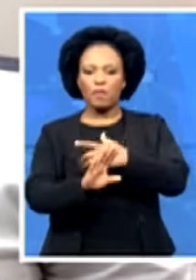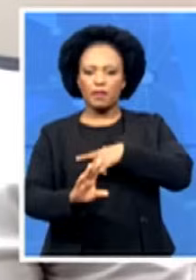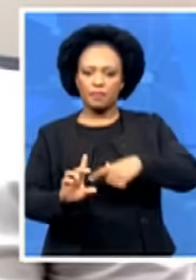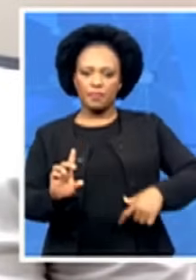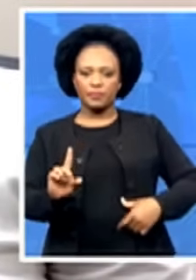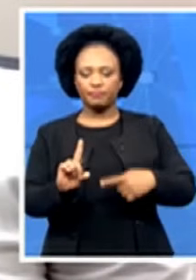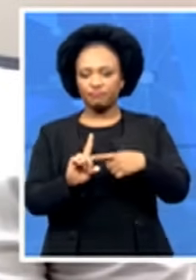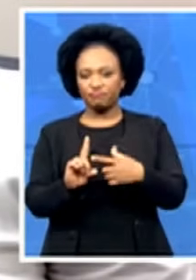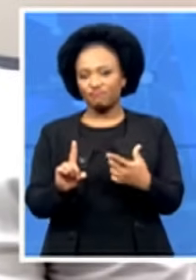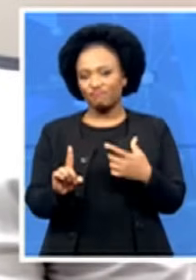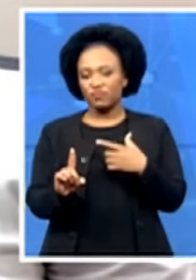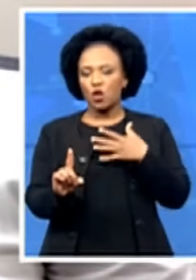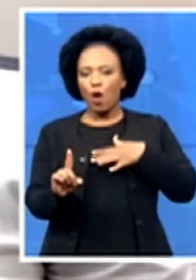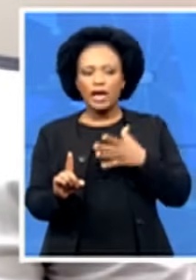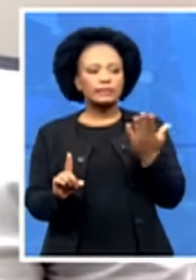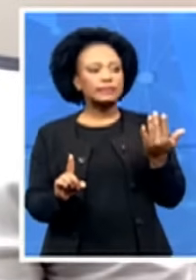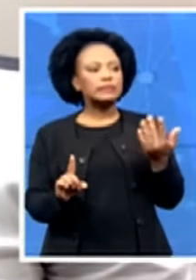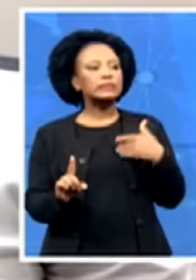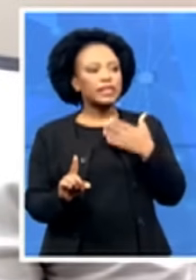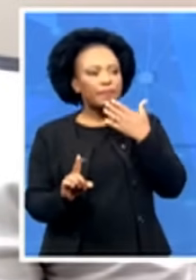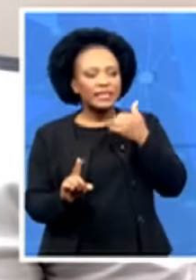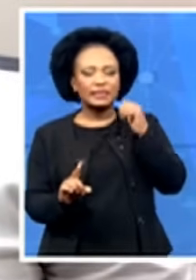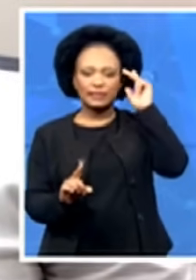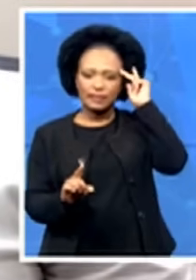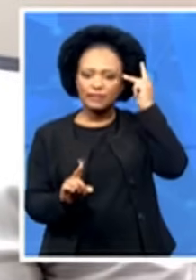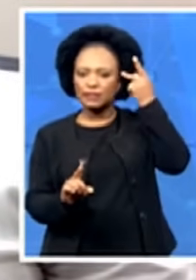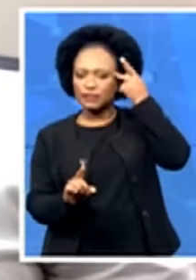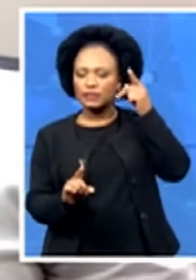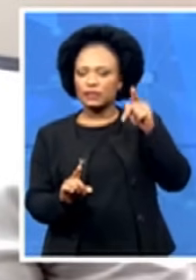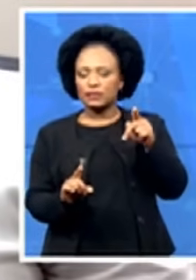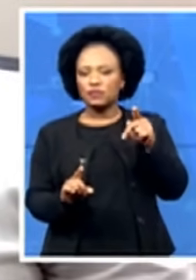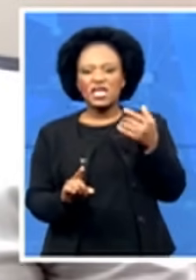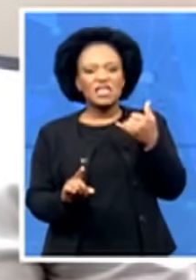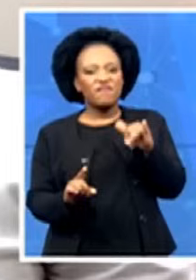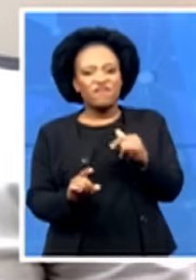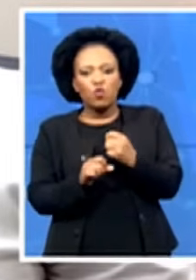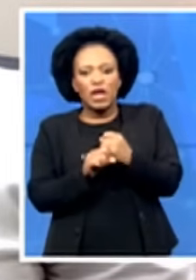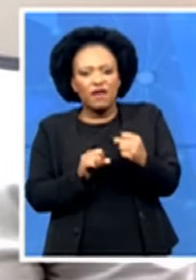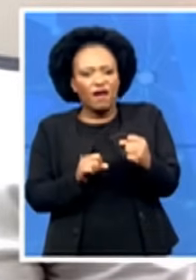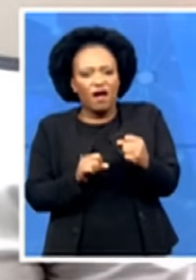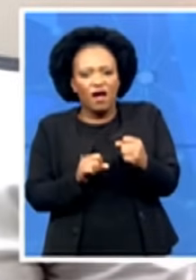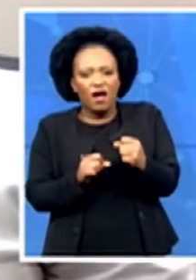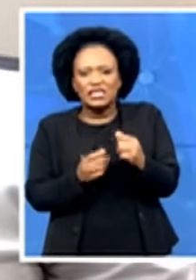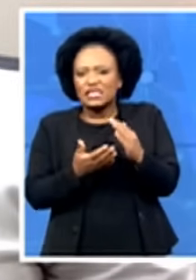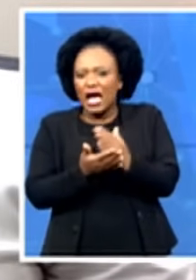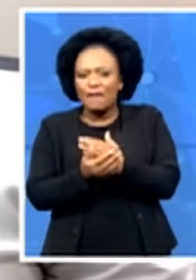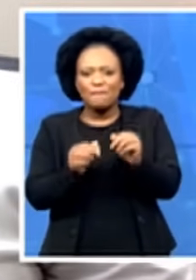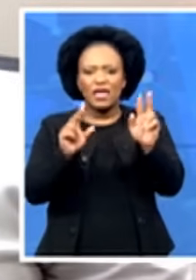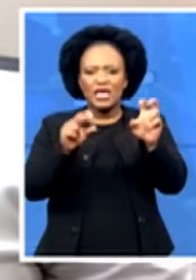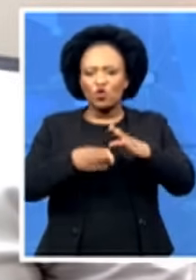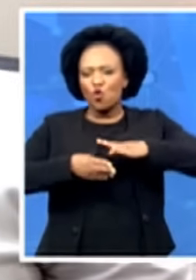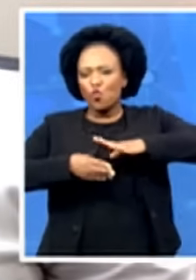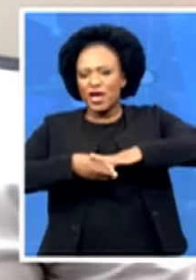to say it did not consider some of the issues, in that he was convicted without